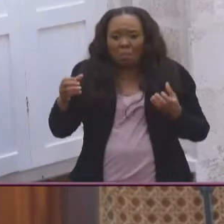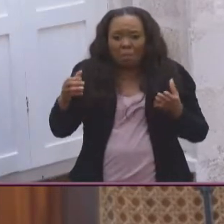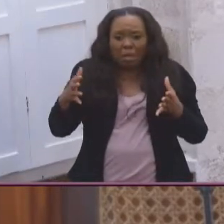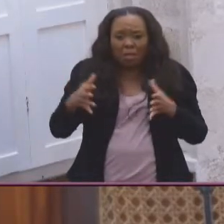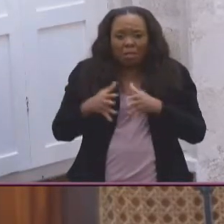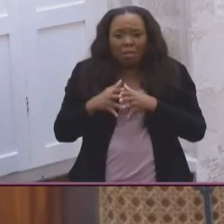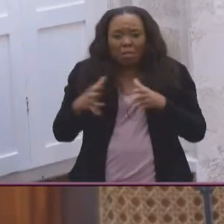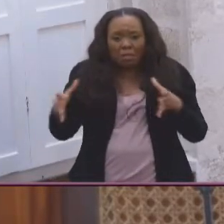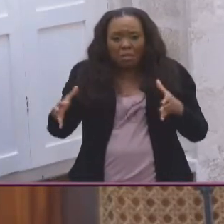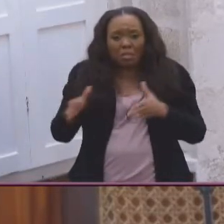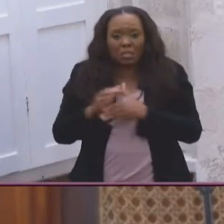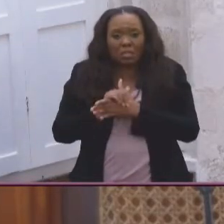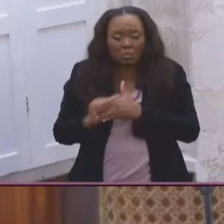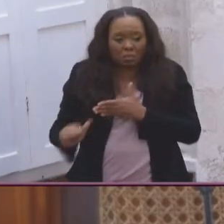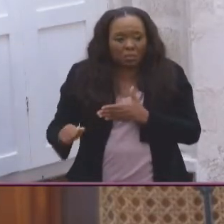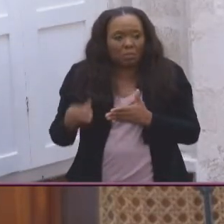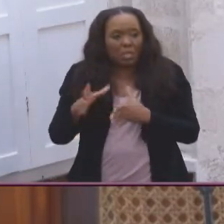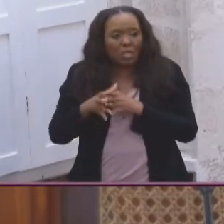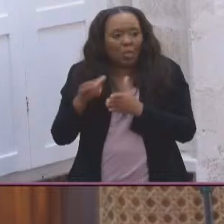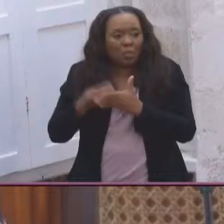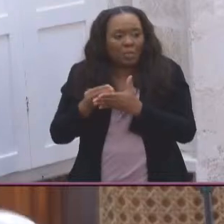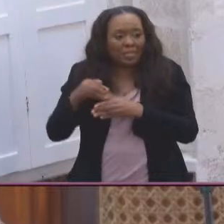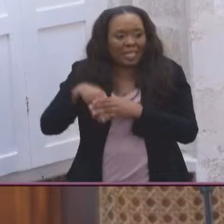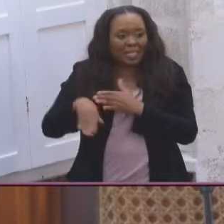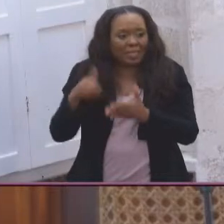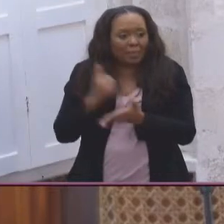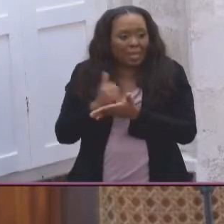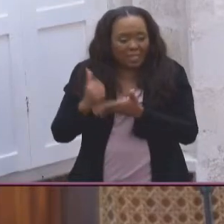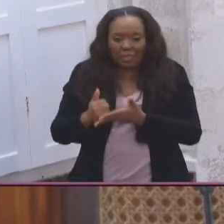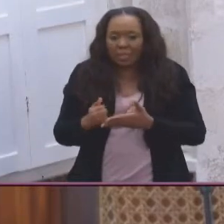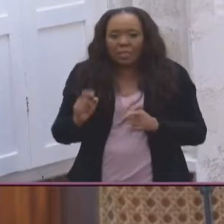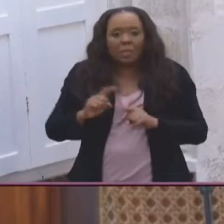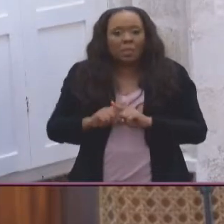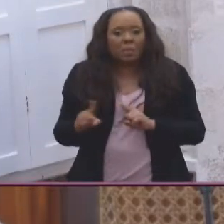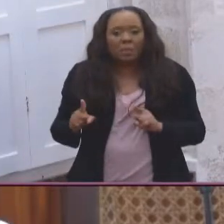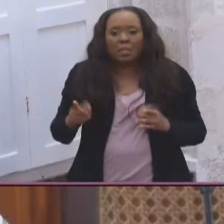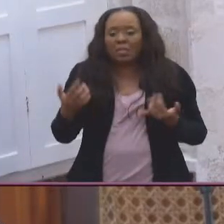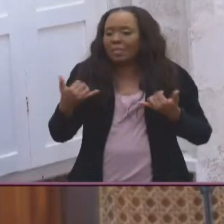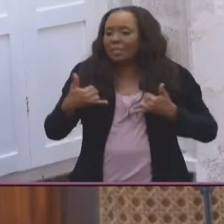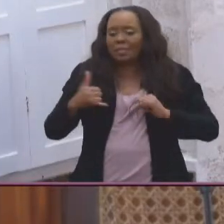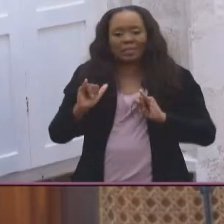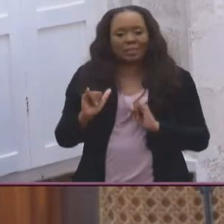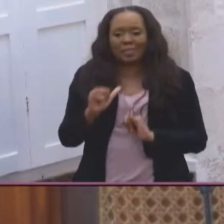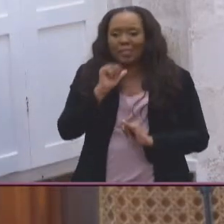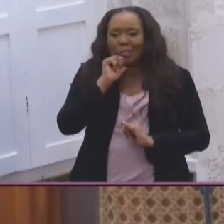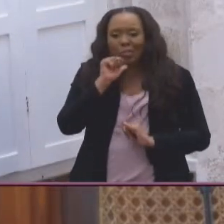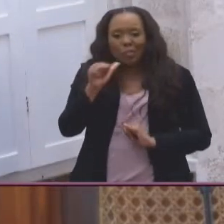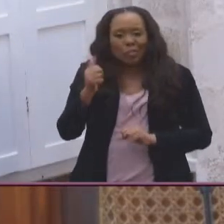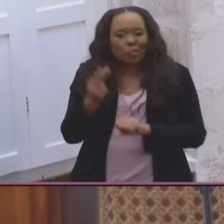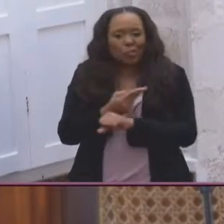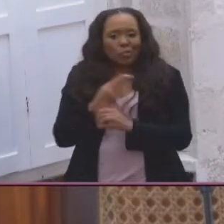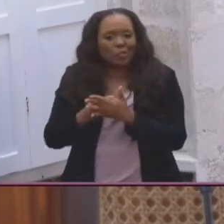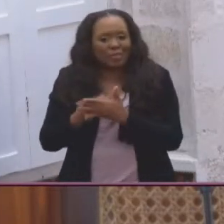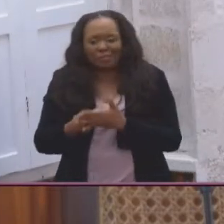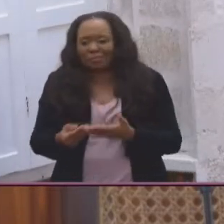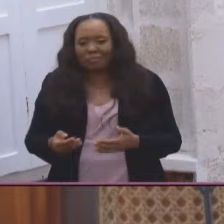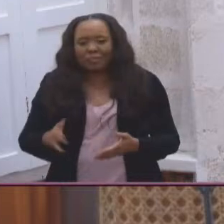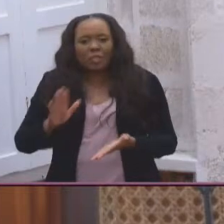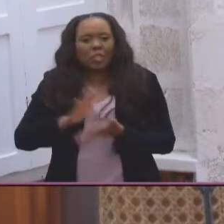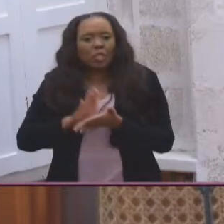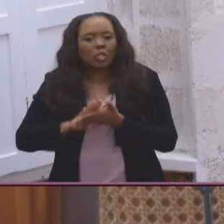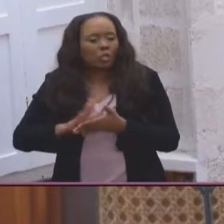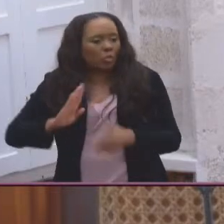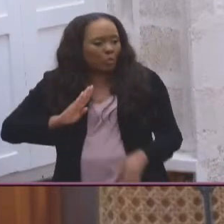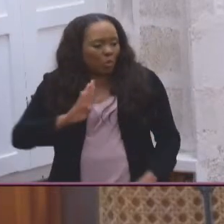of dollars in the bank, and would not apply them to things of this purpose. The school boards, the chairs